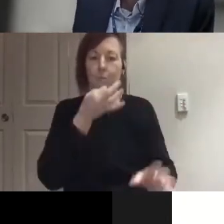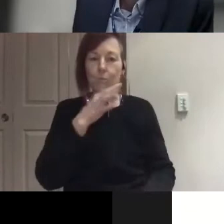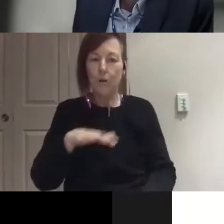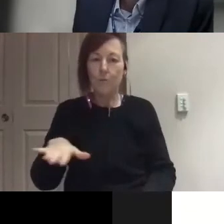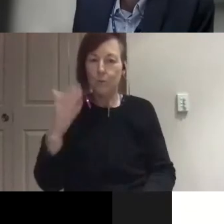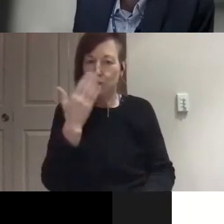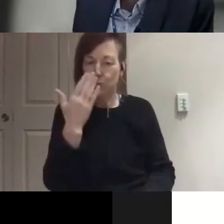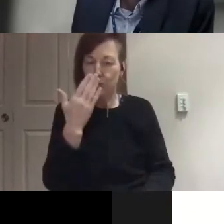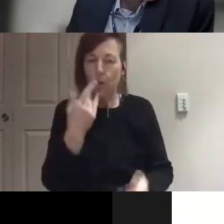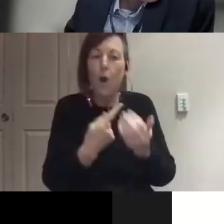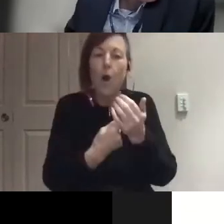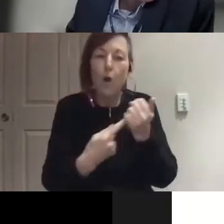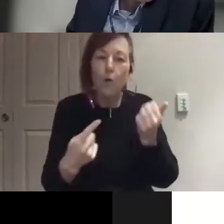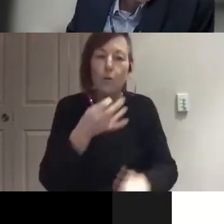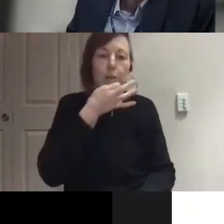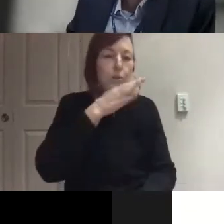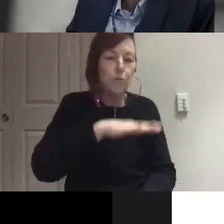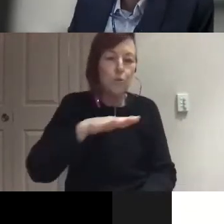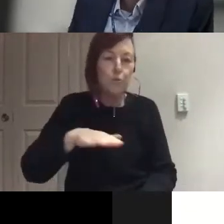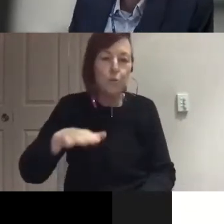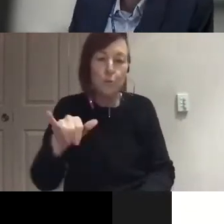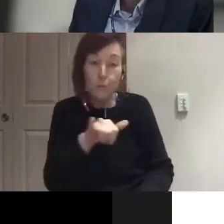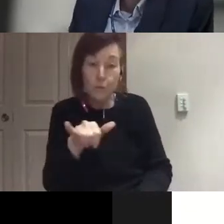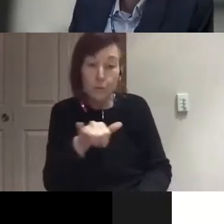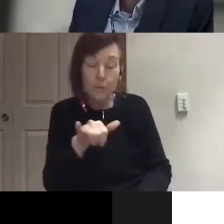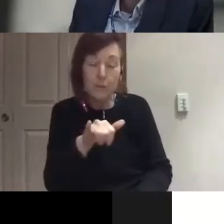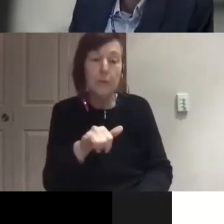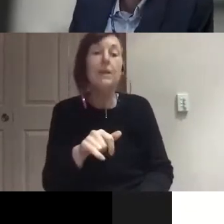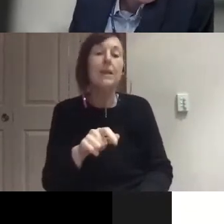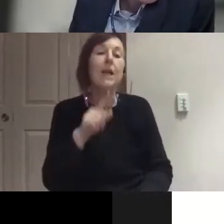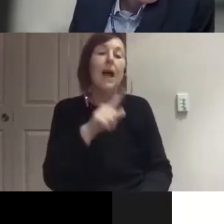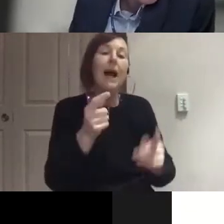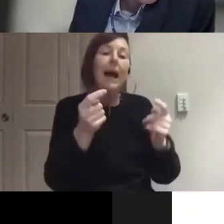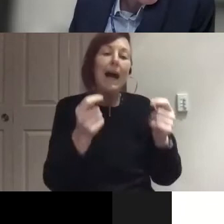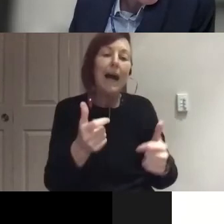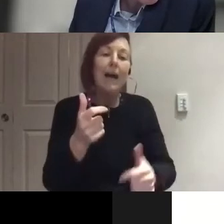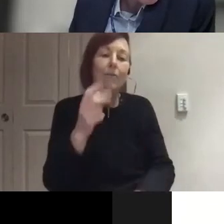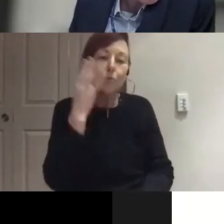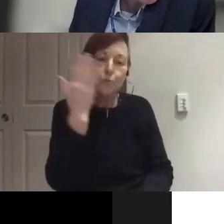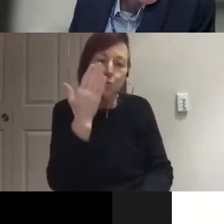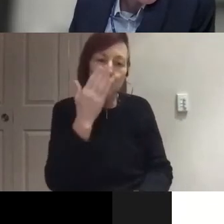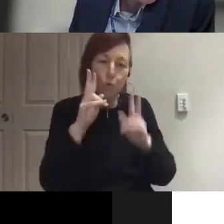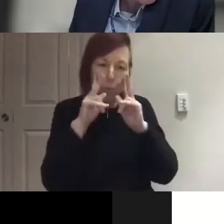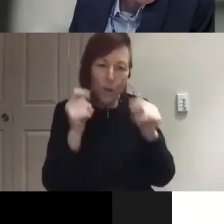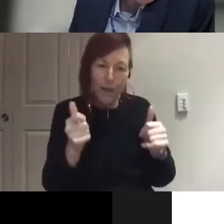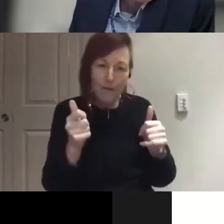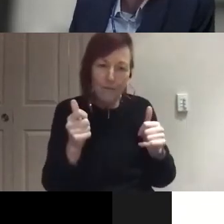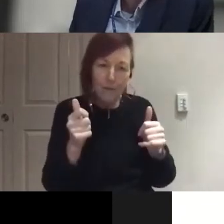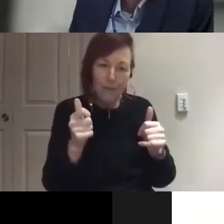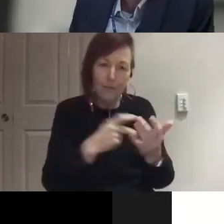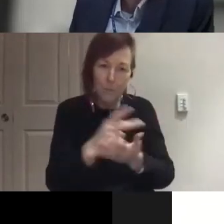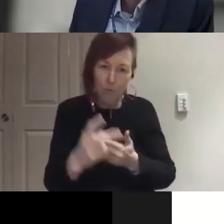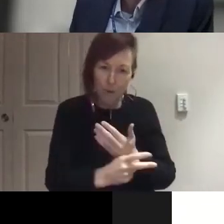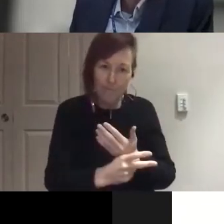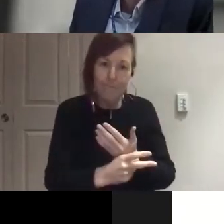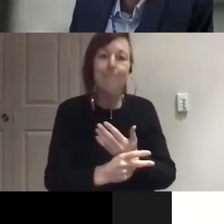after school program on last Friday from St Mary's, but otherwise it's all of the MARUTNA Primary